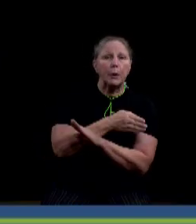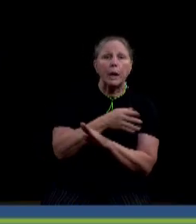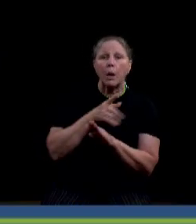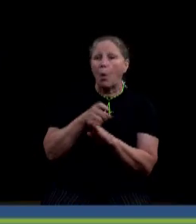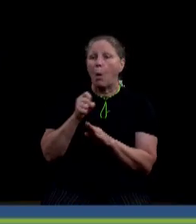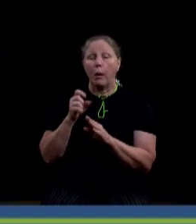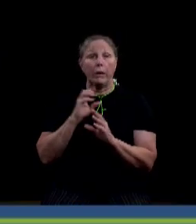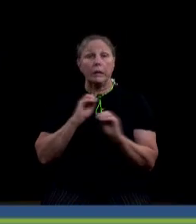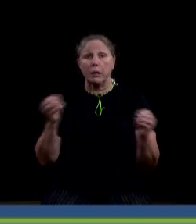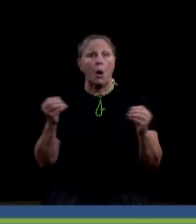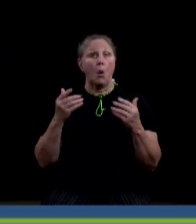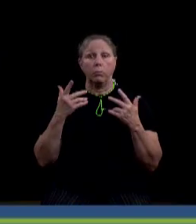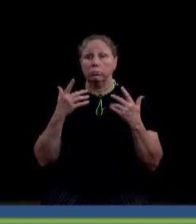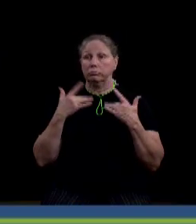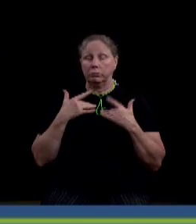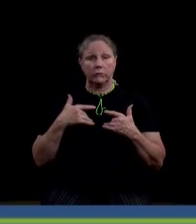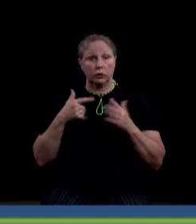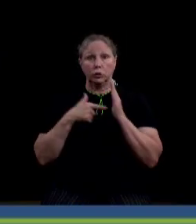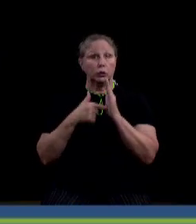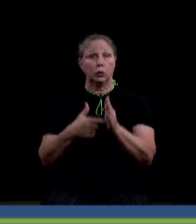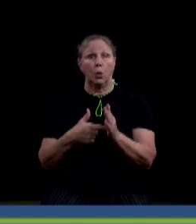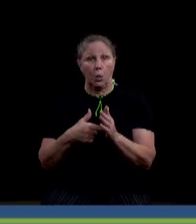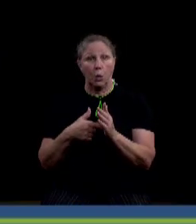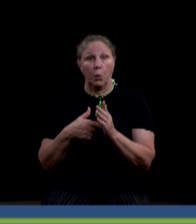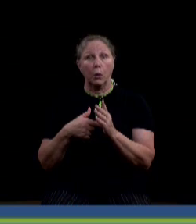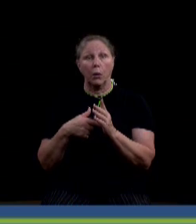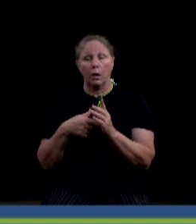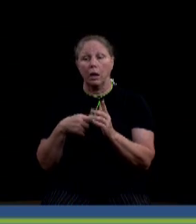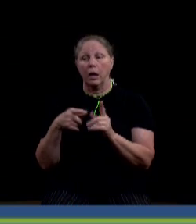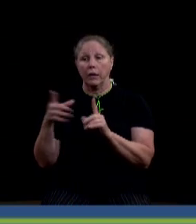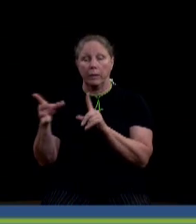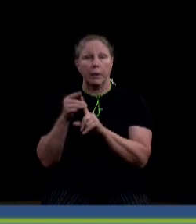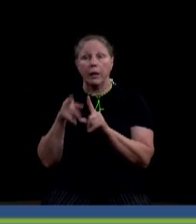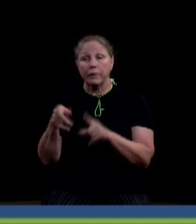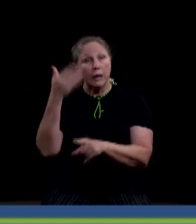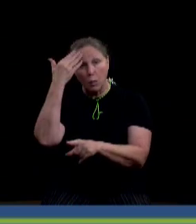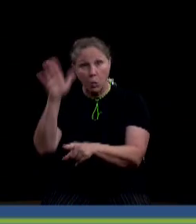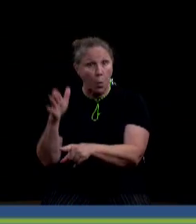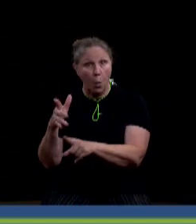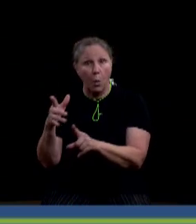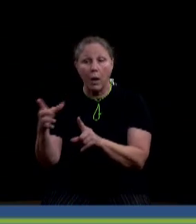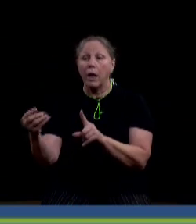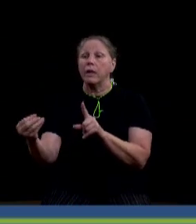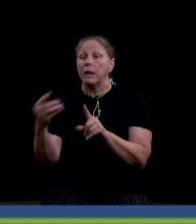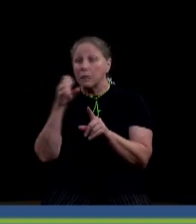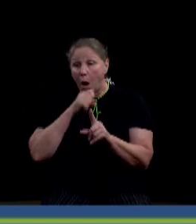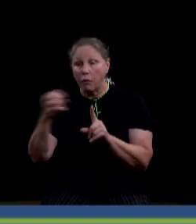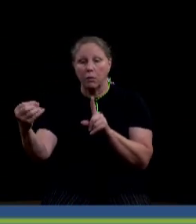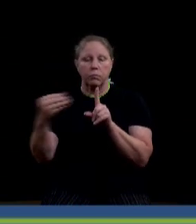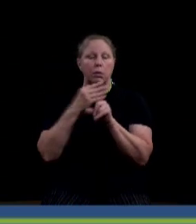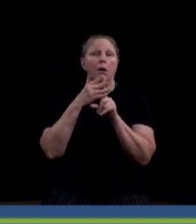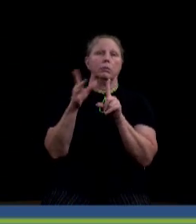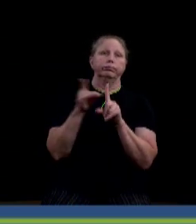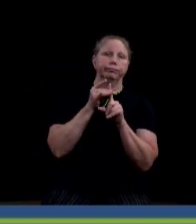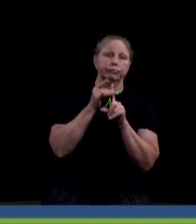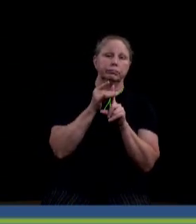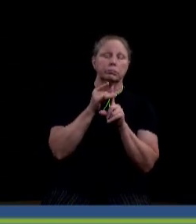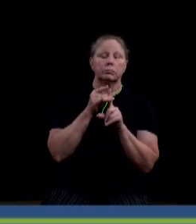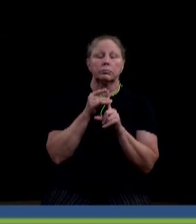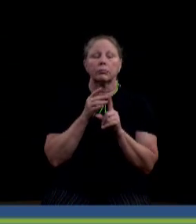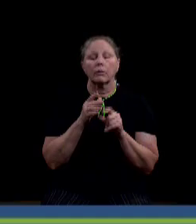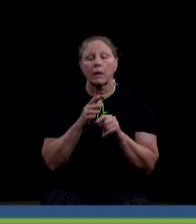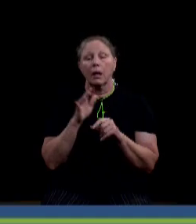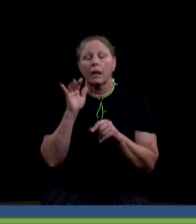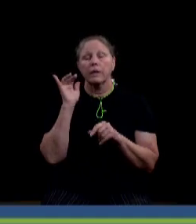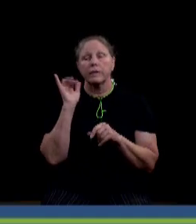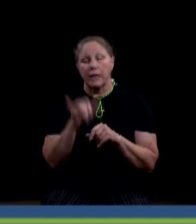They don't know that they have it. And this is the point, the reason why everyone should